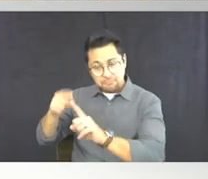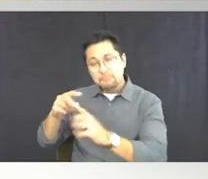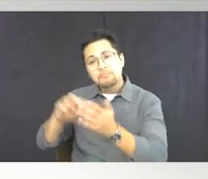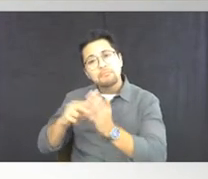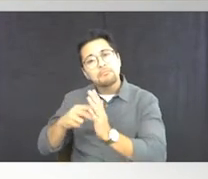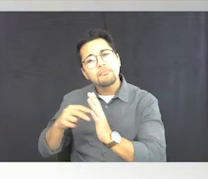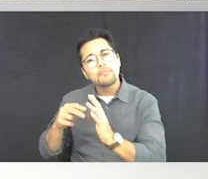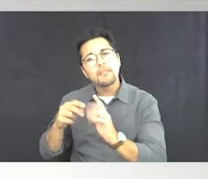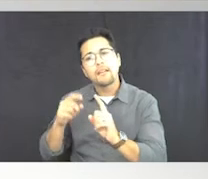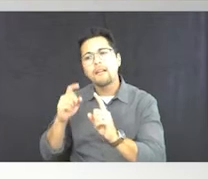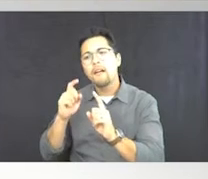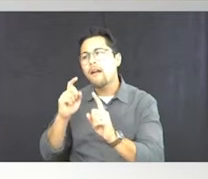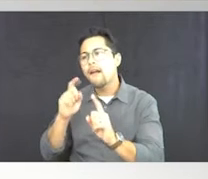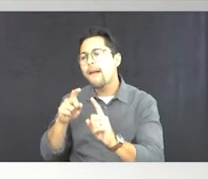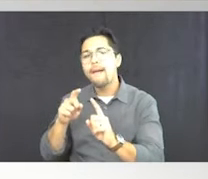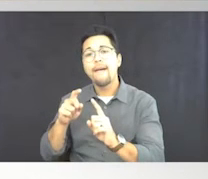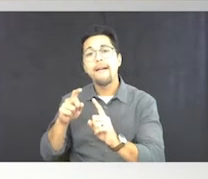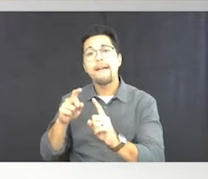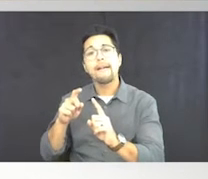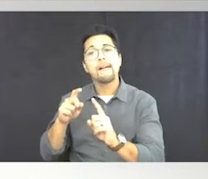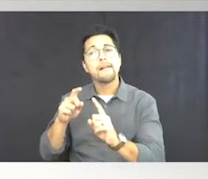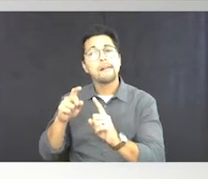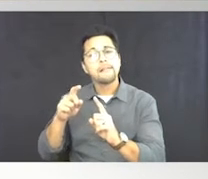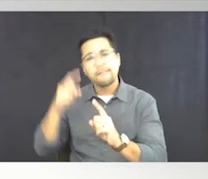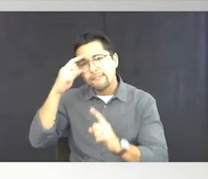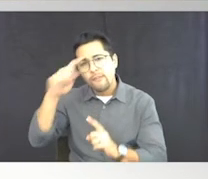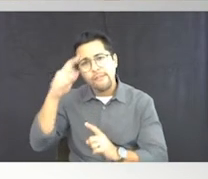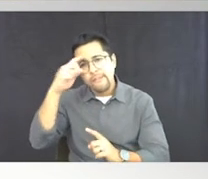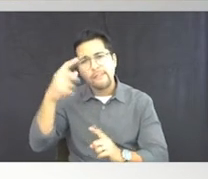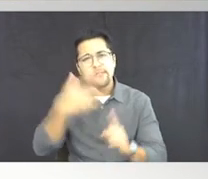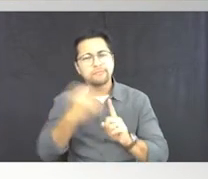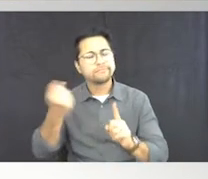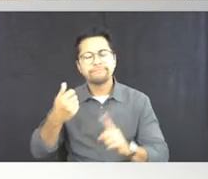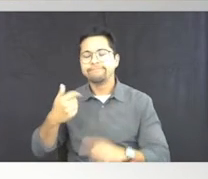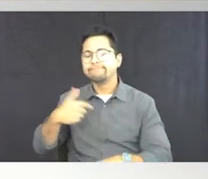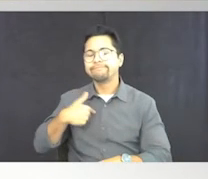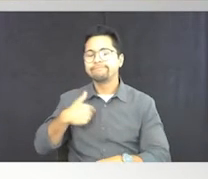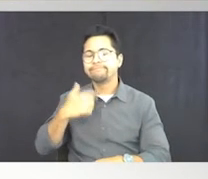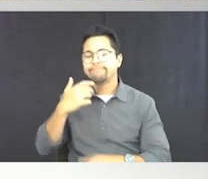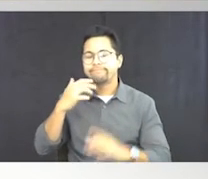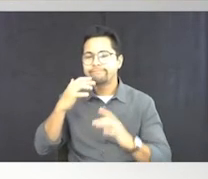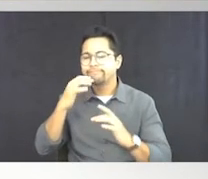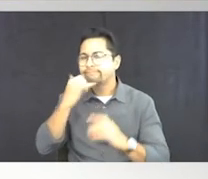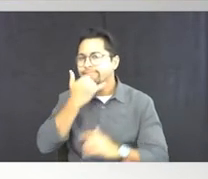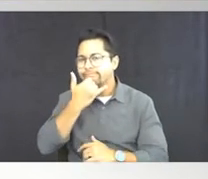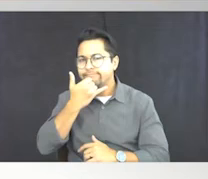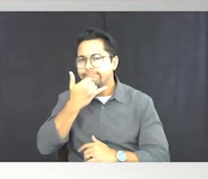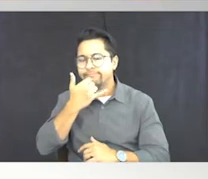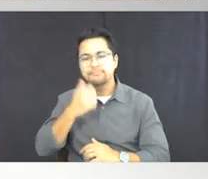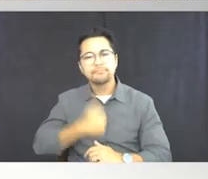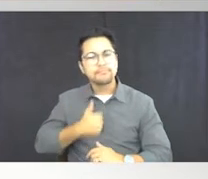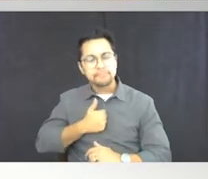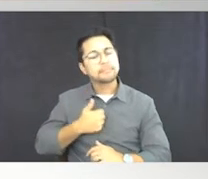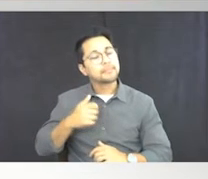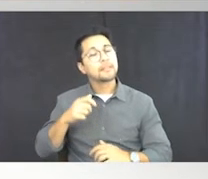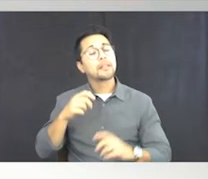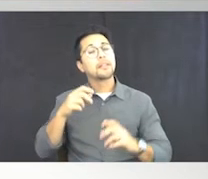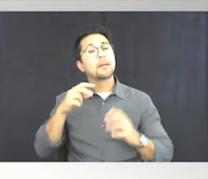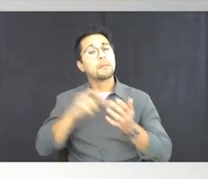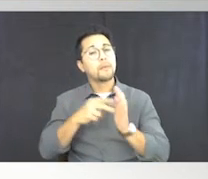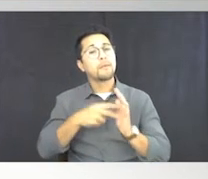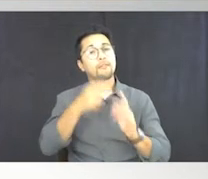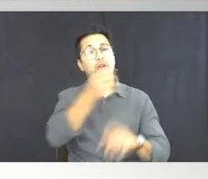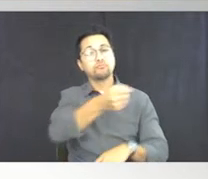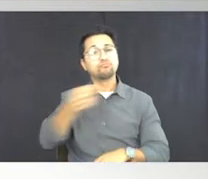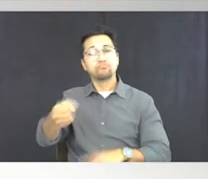purpose of a removal, For the purposes of removal from the student's